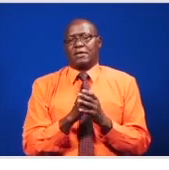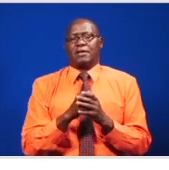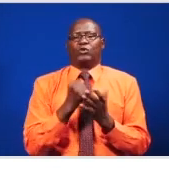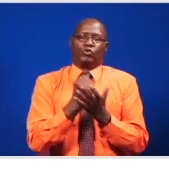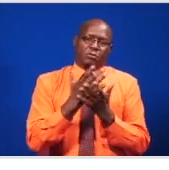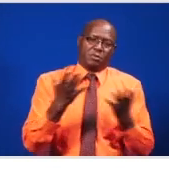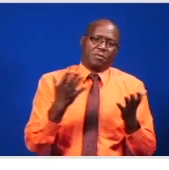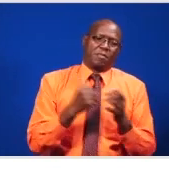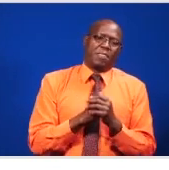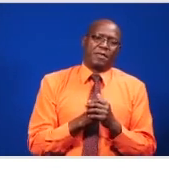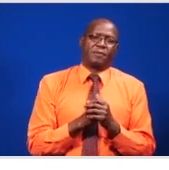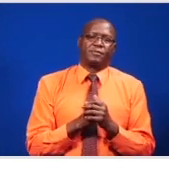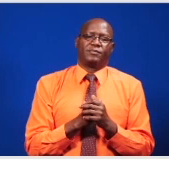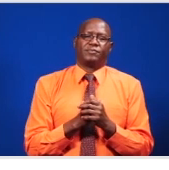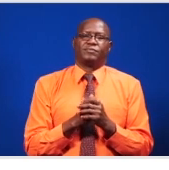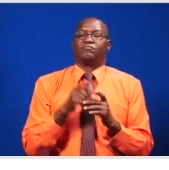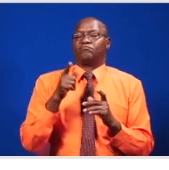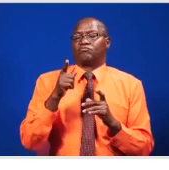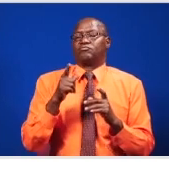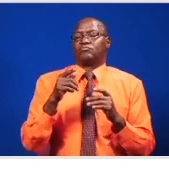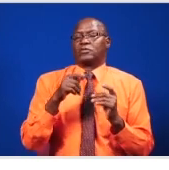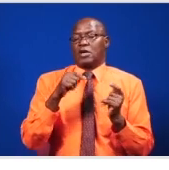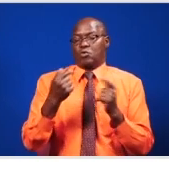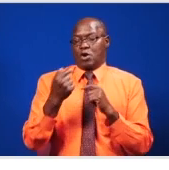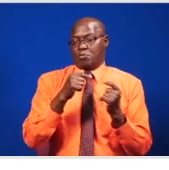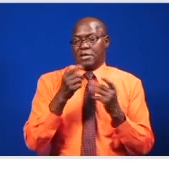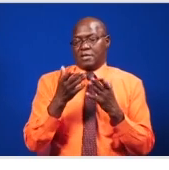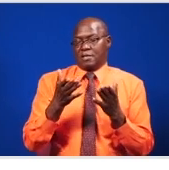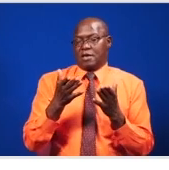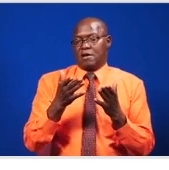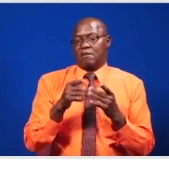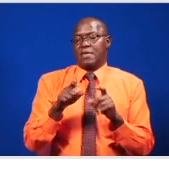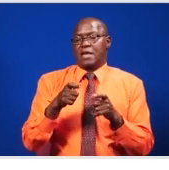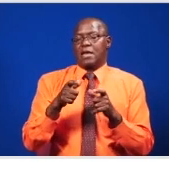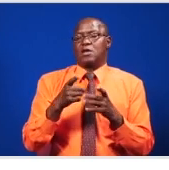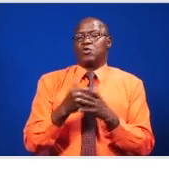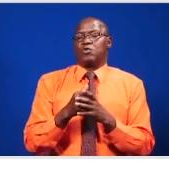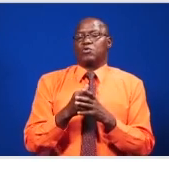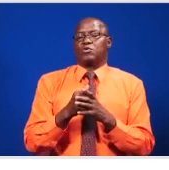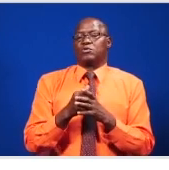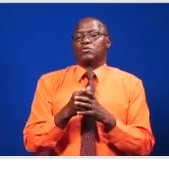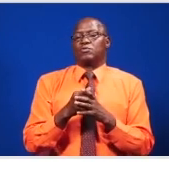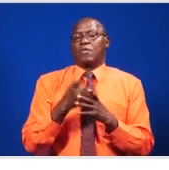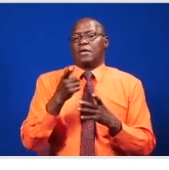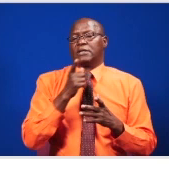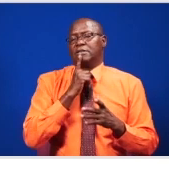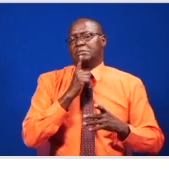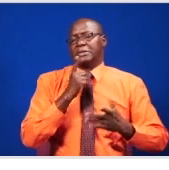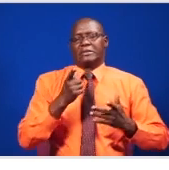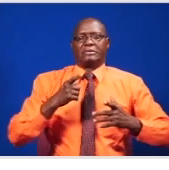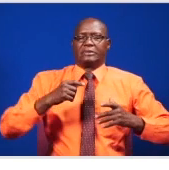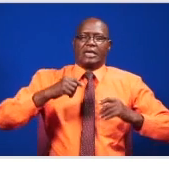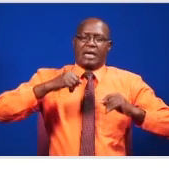about radio going obsolete very soon. I kind of disagree. I think, once